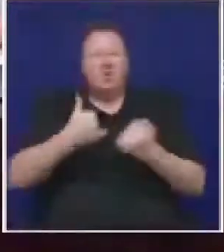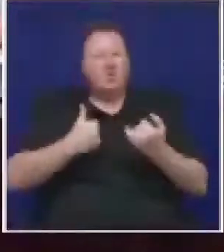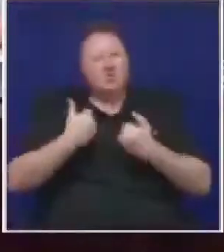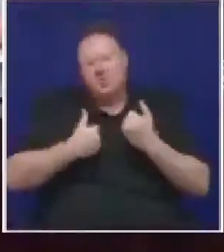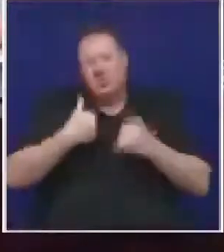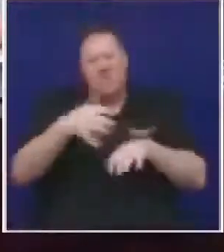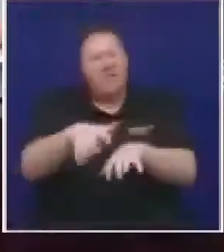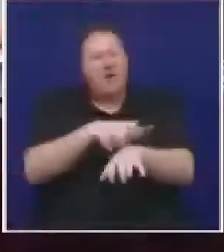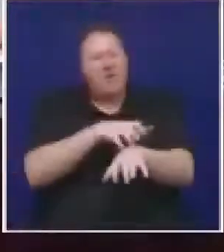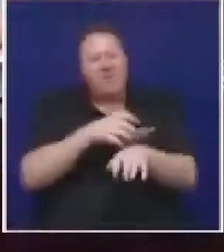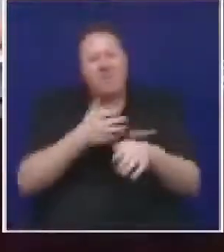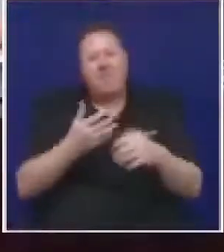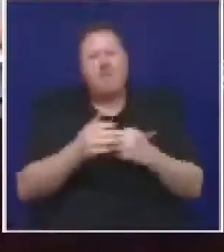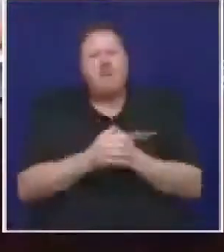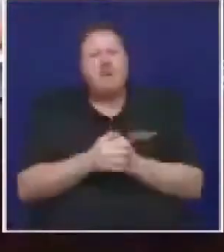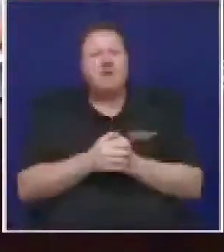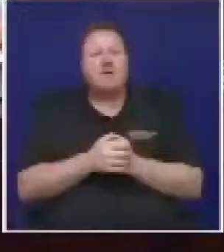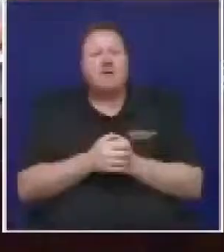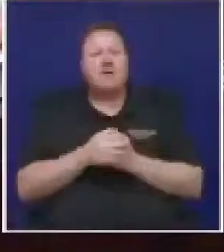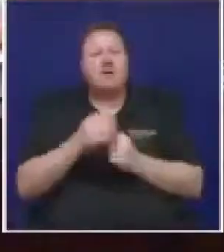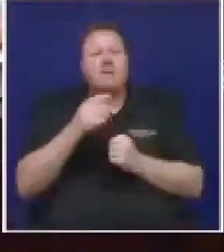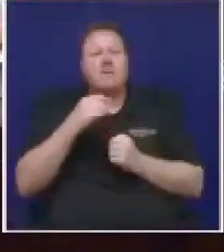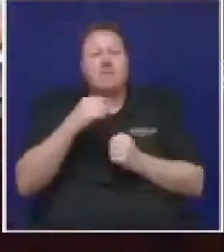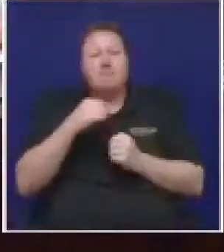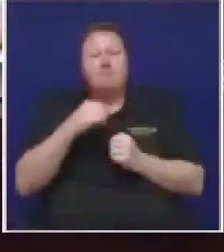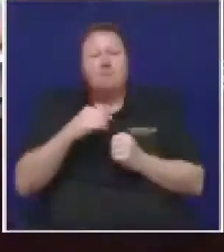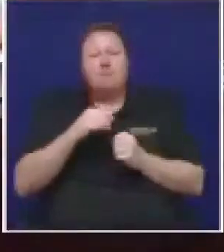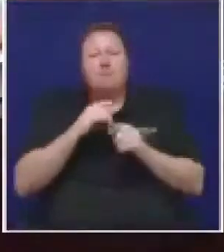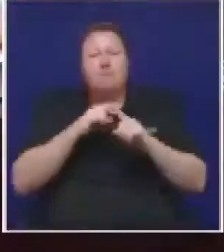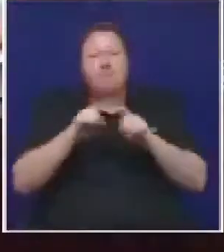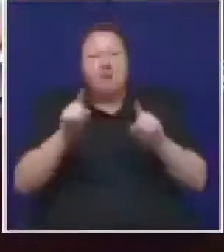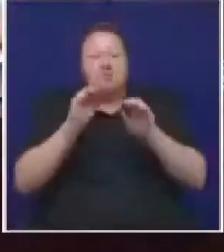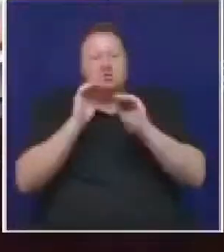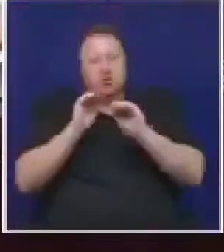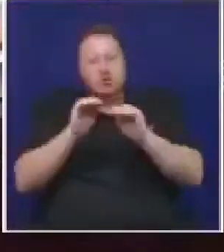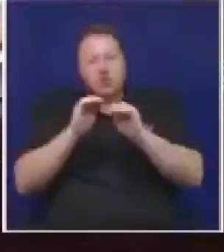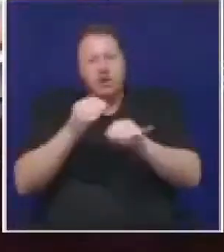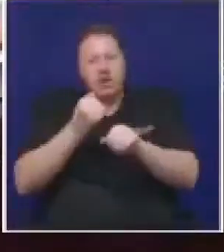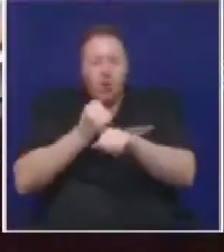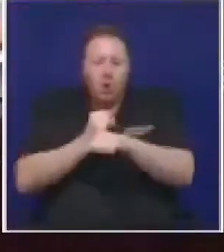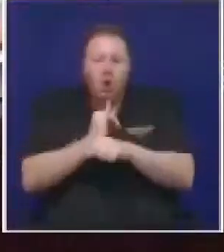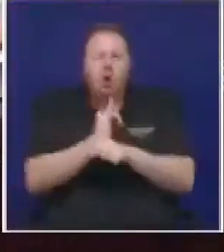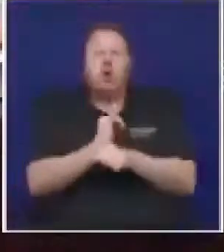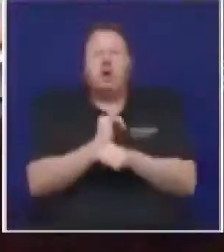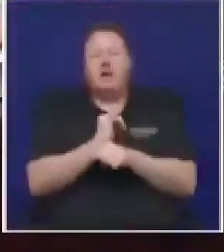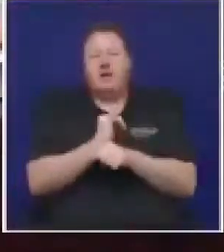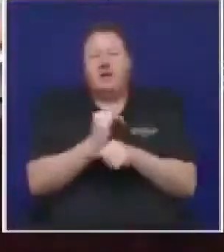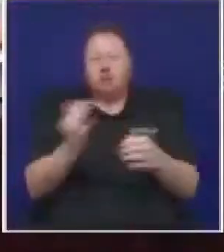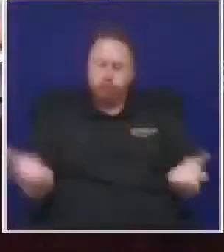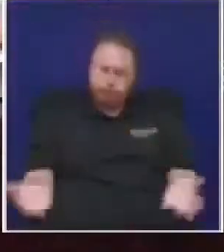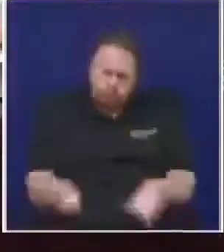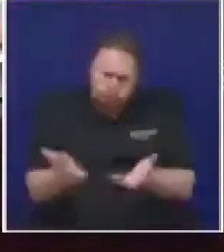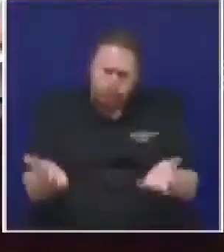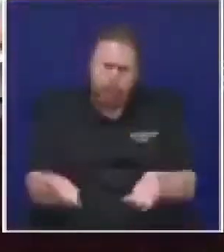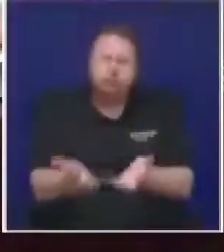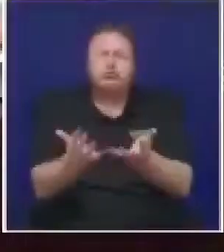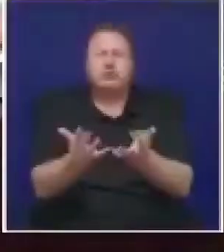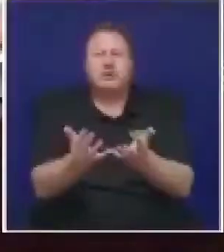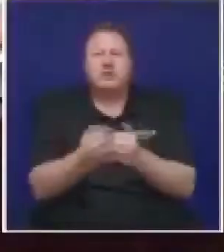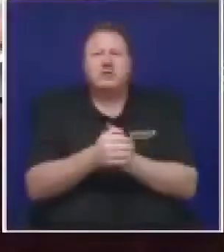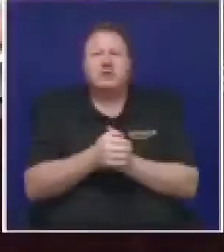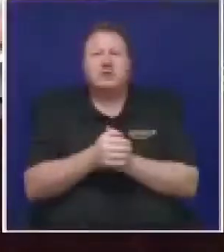and all that. But if we train them earlier in life, encourage them, they